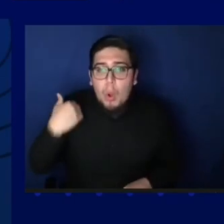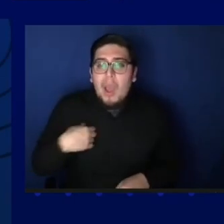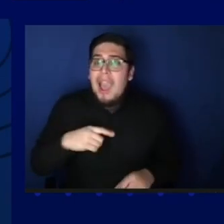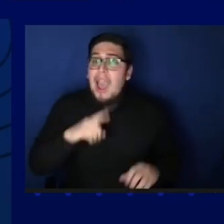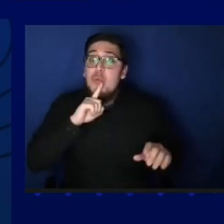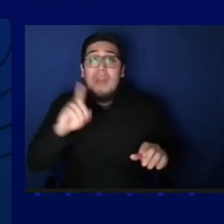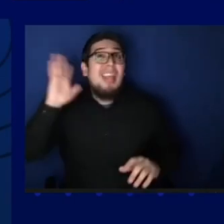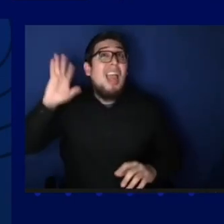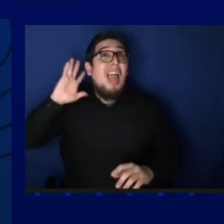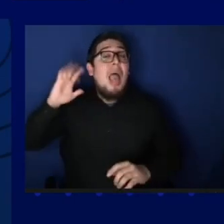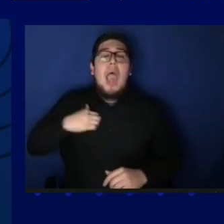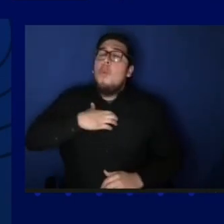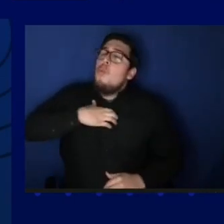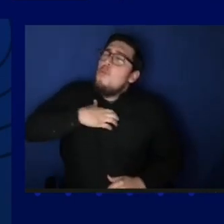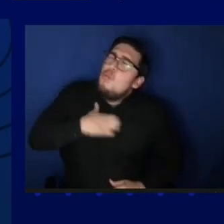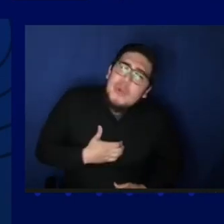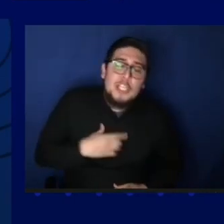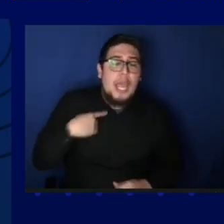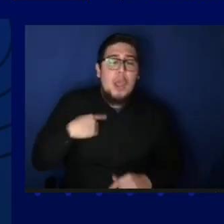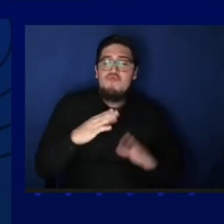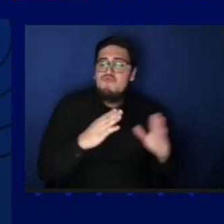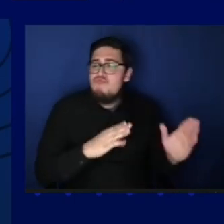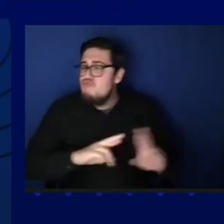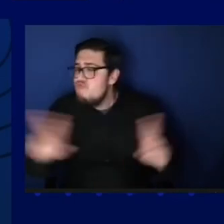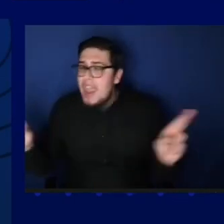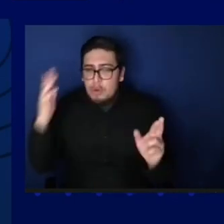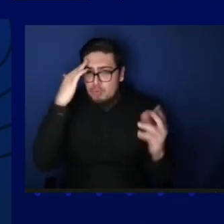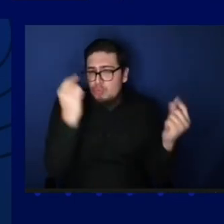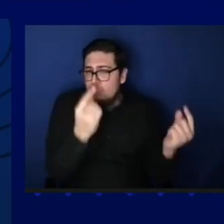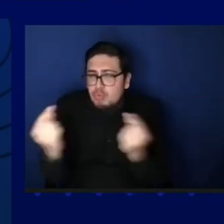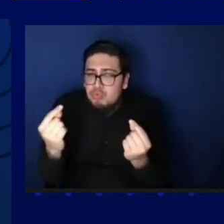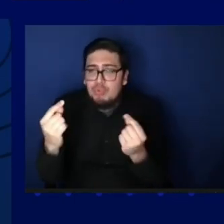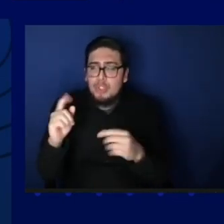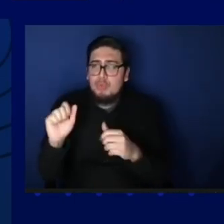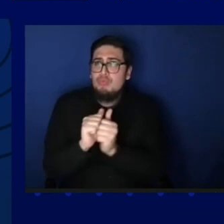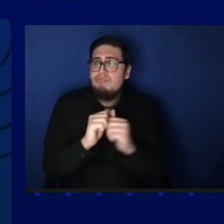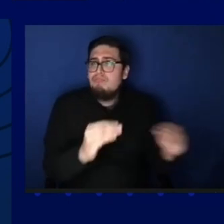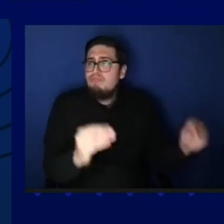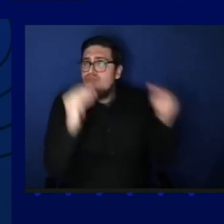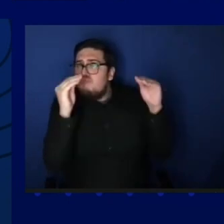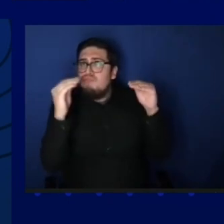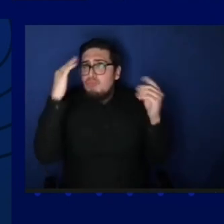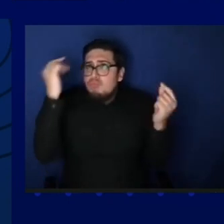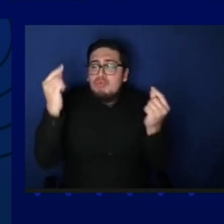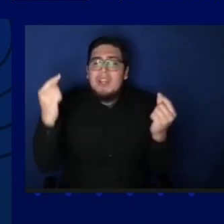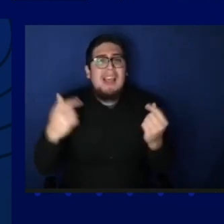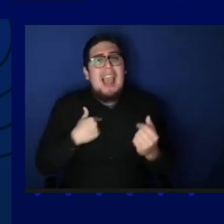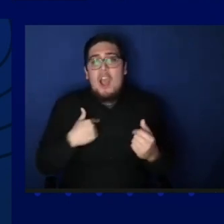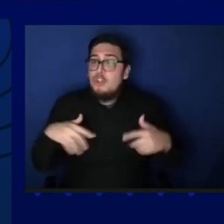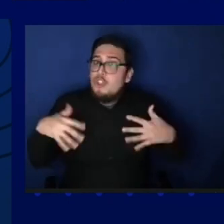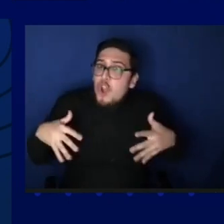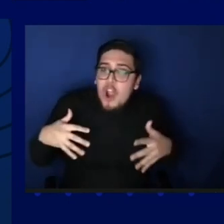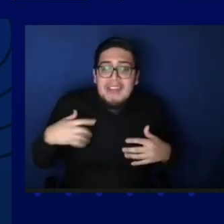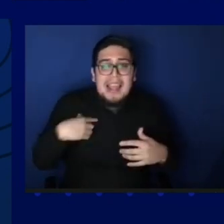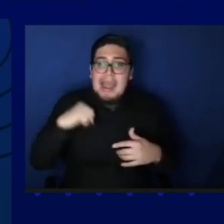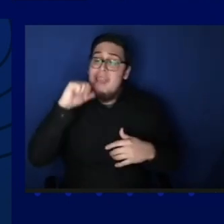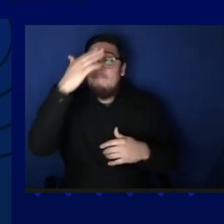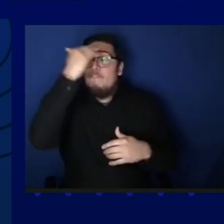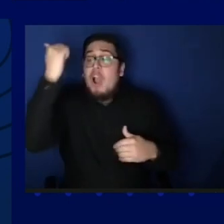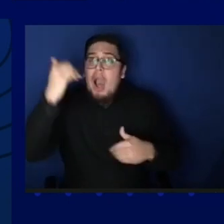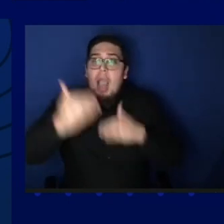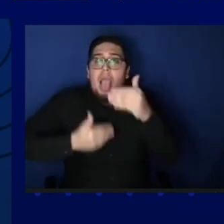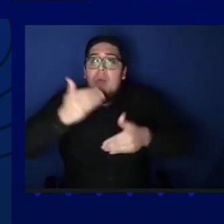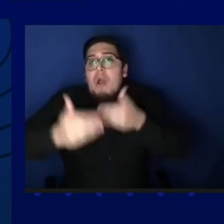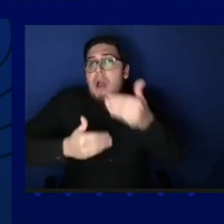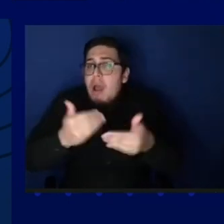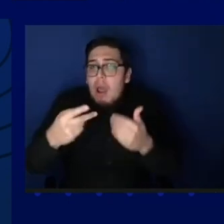then. I was nervous, I wasn't sure of the protocols, but I fundamentally knew one thing.